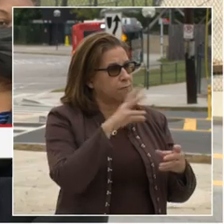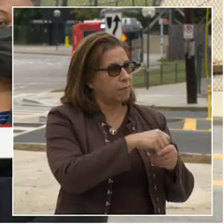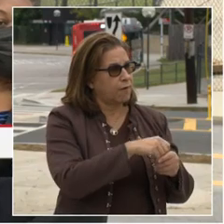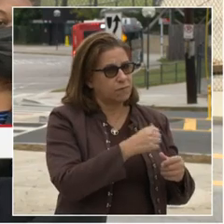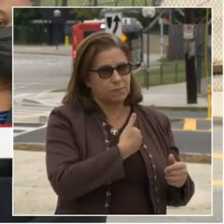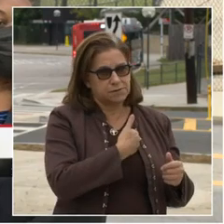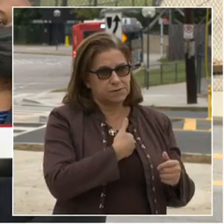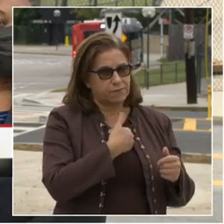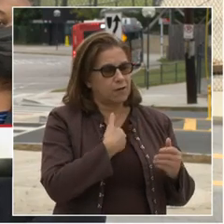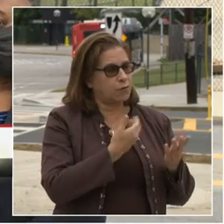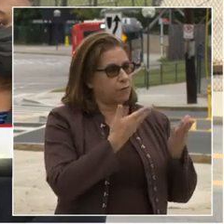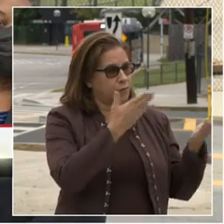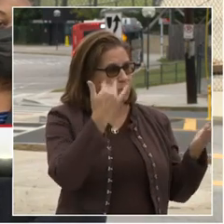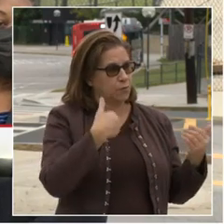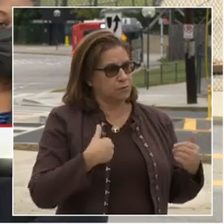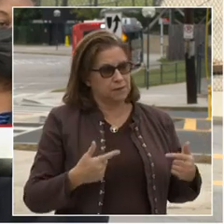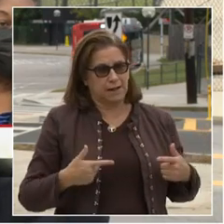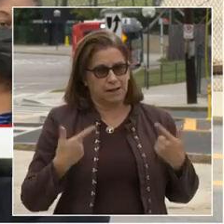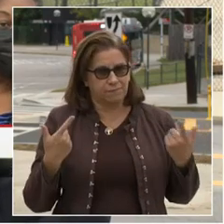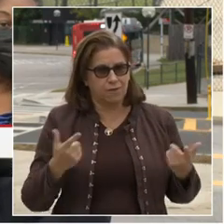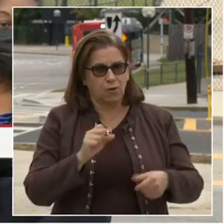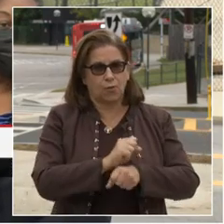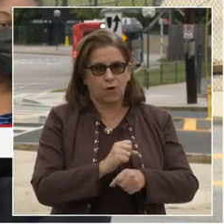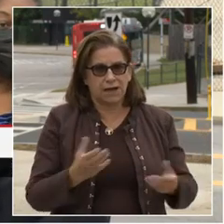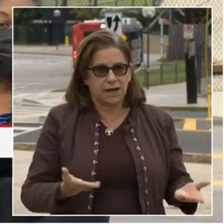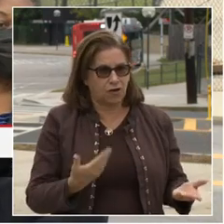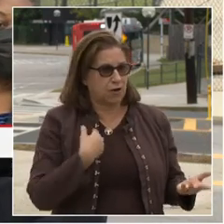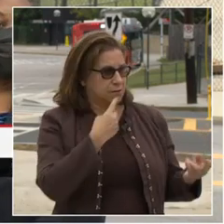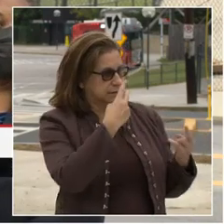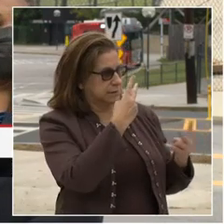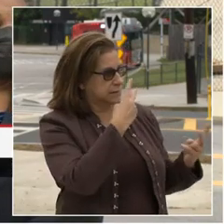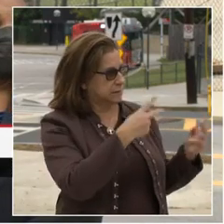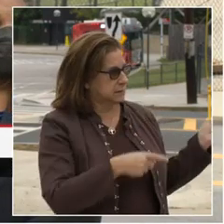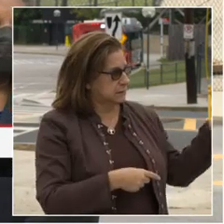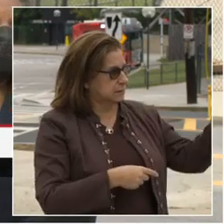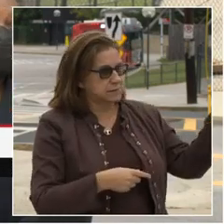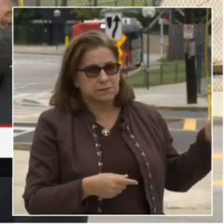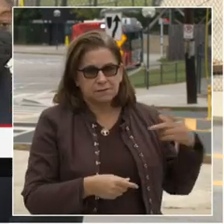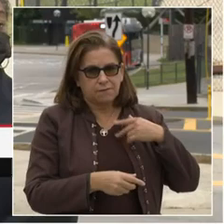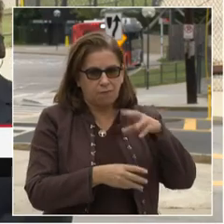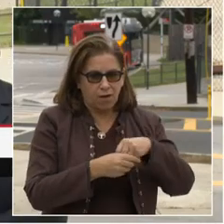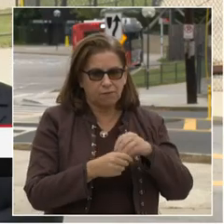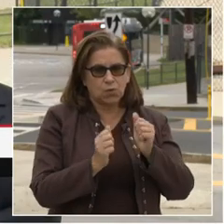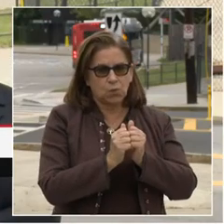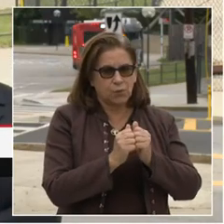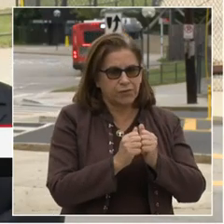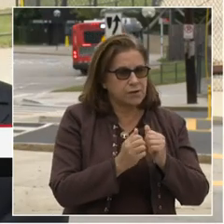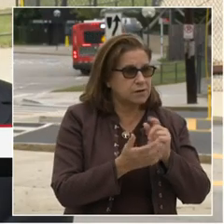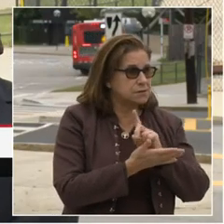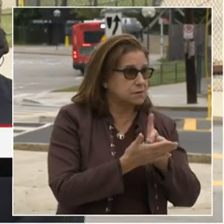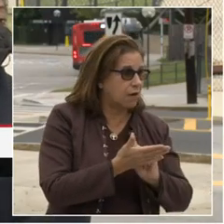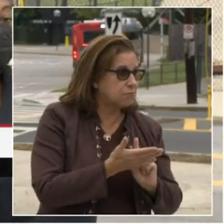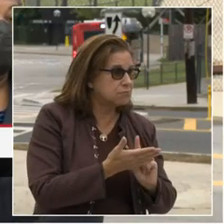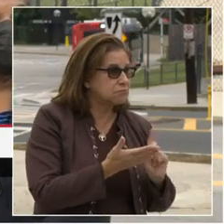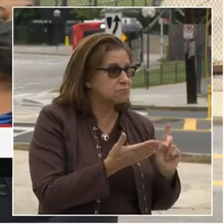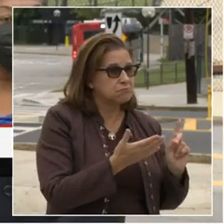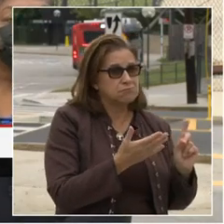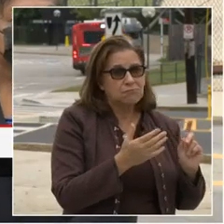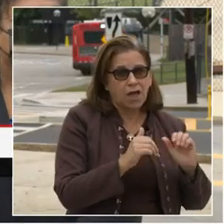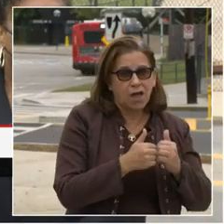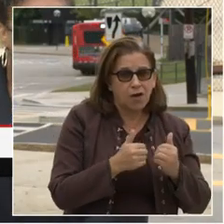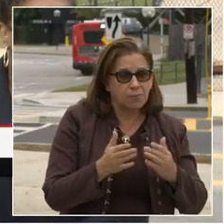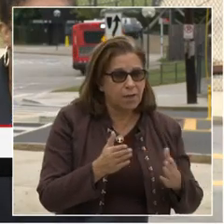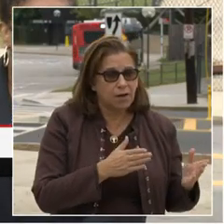guys with experts helping us. But we get mistreated as if we're not educated and we don't know what we're doing over here. We know what we do. We built this